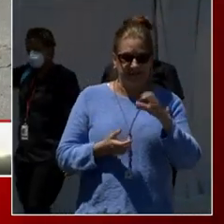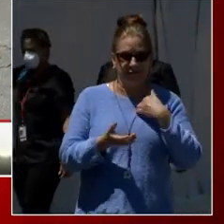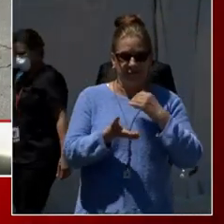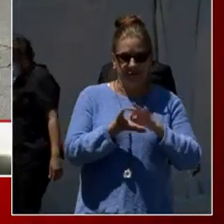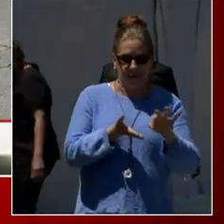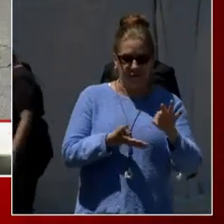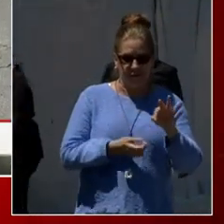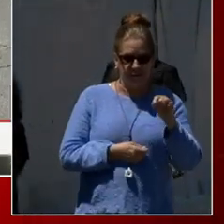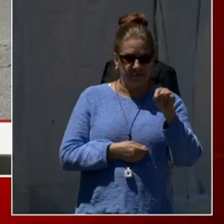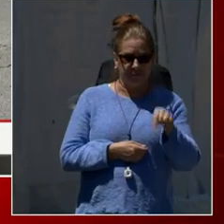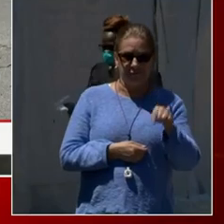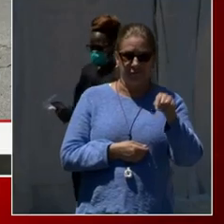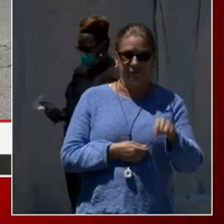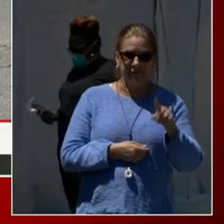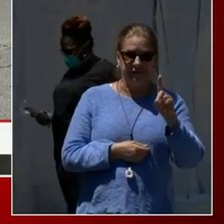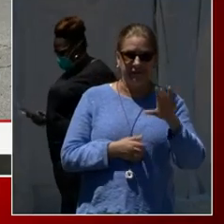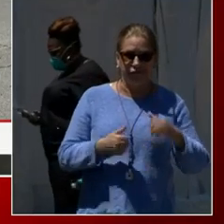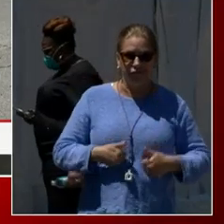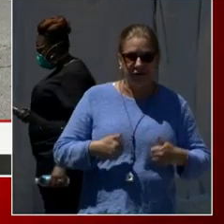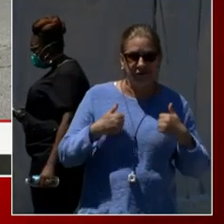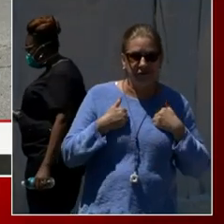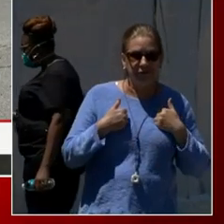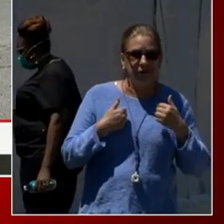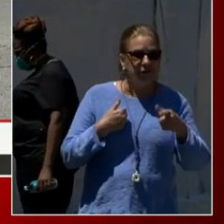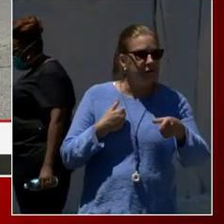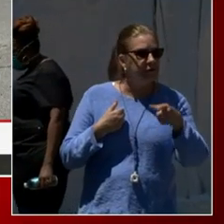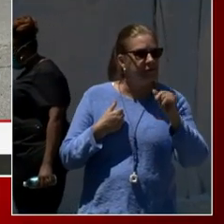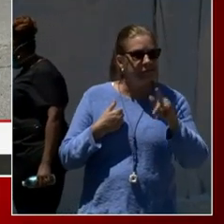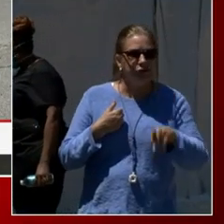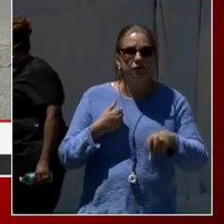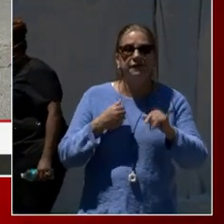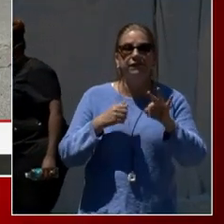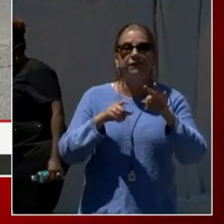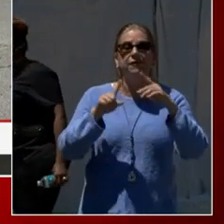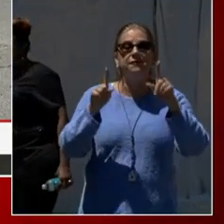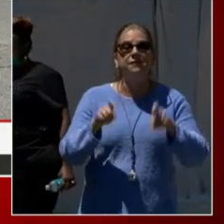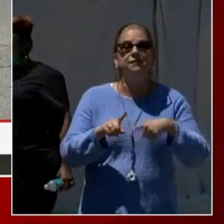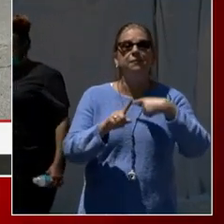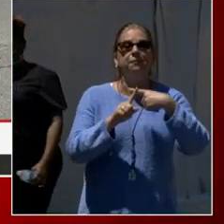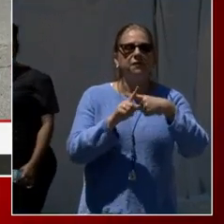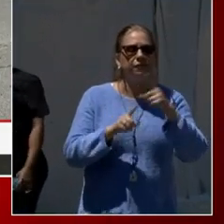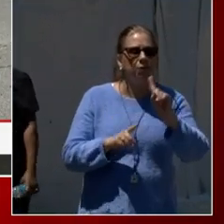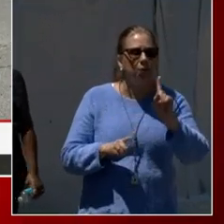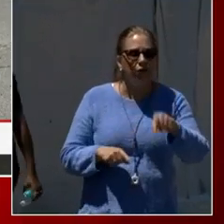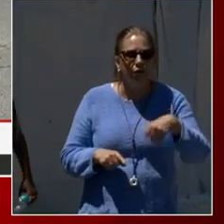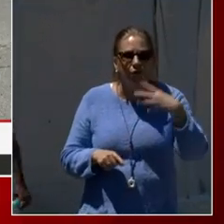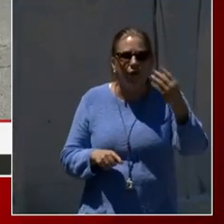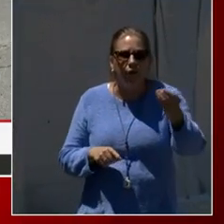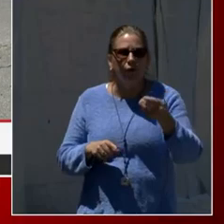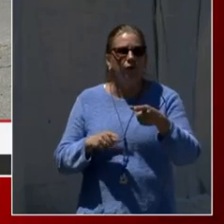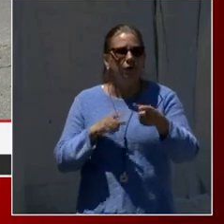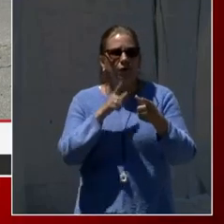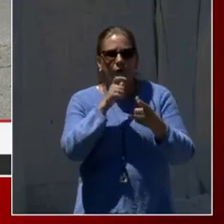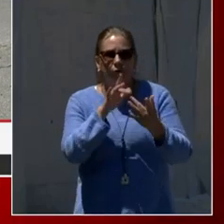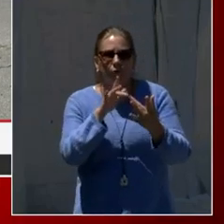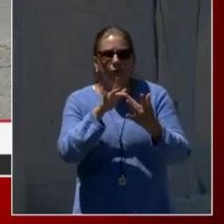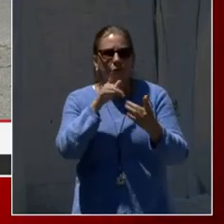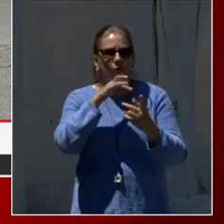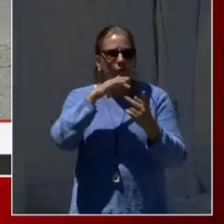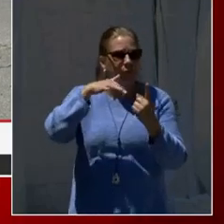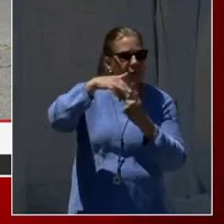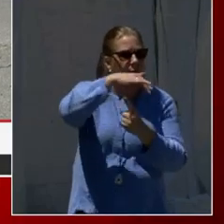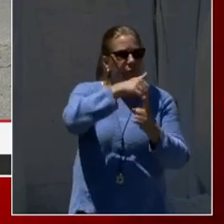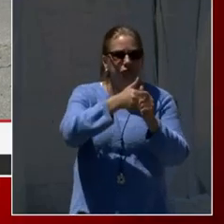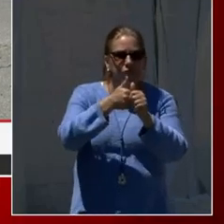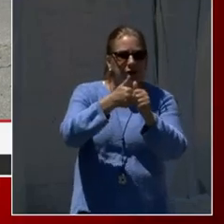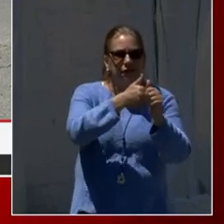contact tracing, we'll try as best as we can to link their exposure to having participated in one of these events, but it